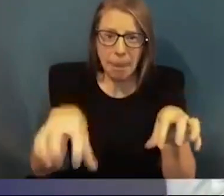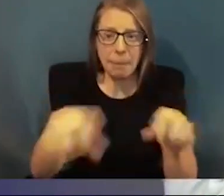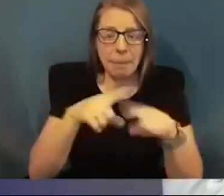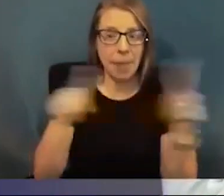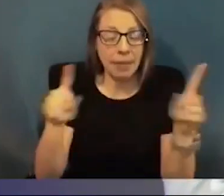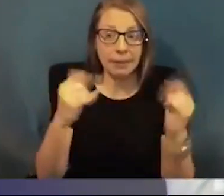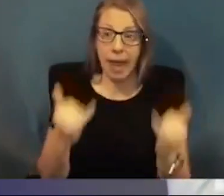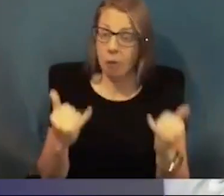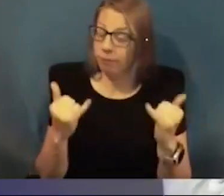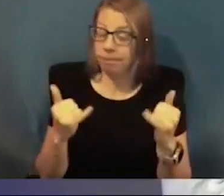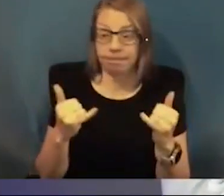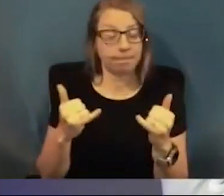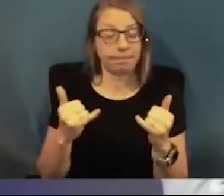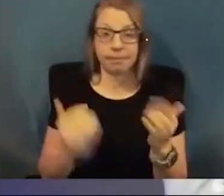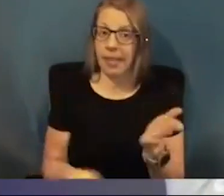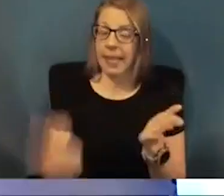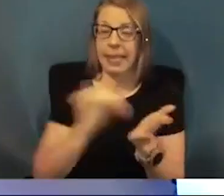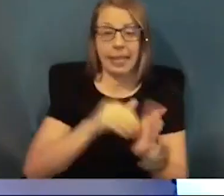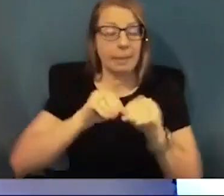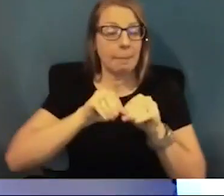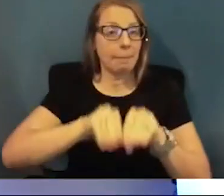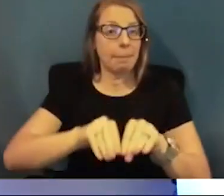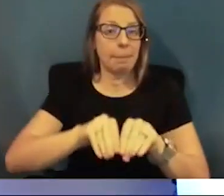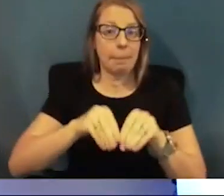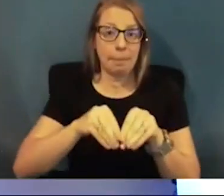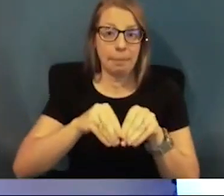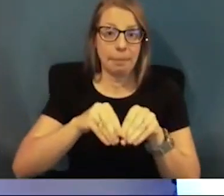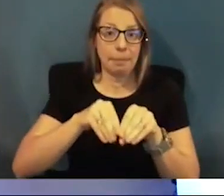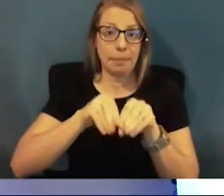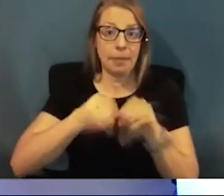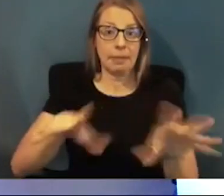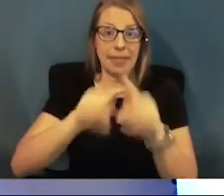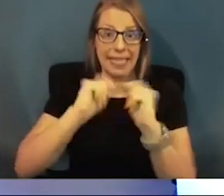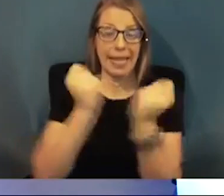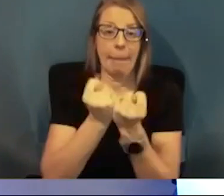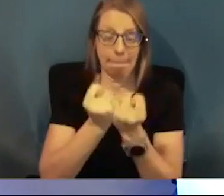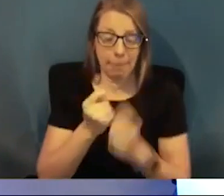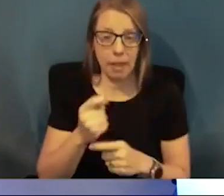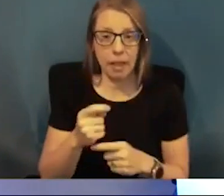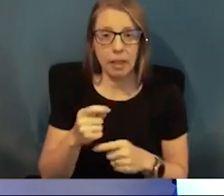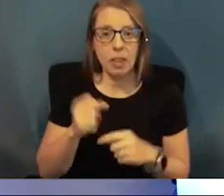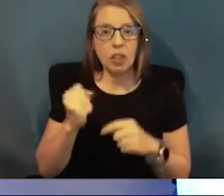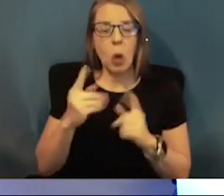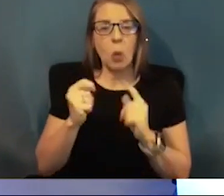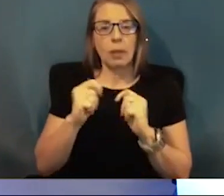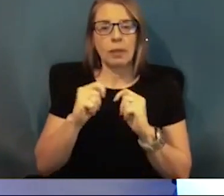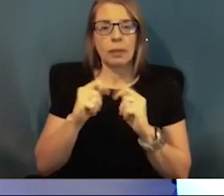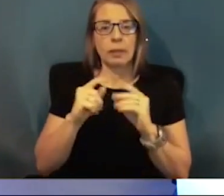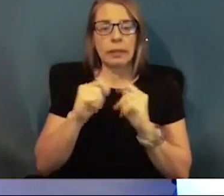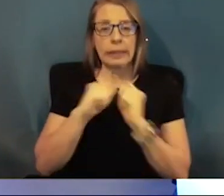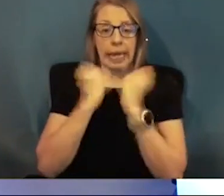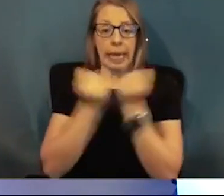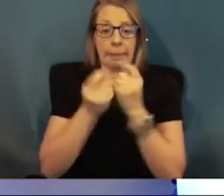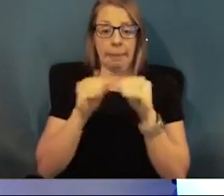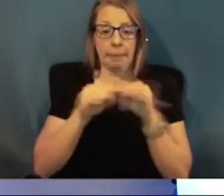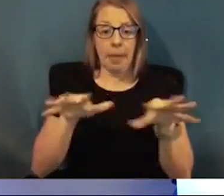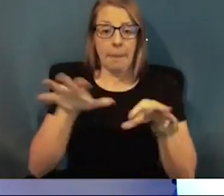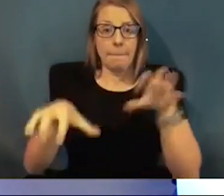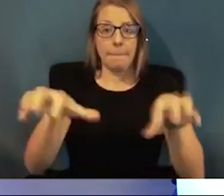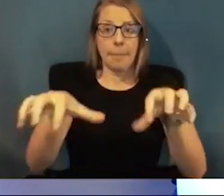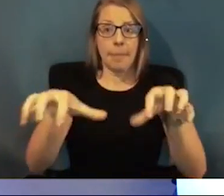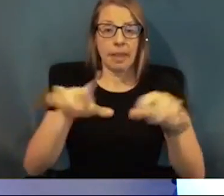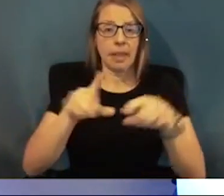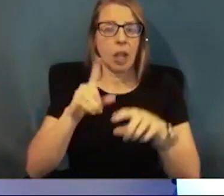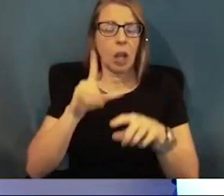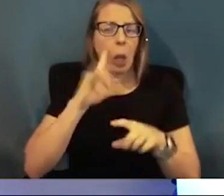No doubt, not so fast. Right. So how might the deployment look different this year? I would imagine the vaccine is going to have quite an impact. That's good news.